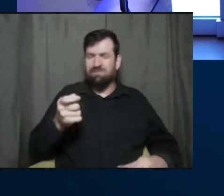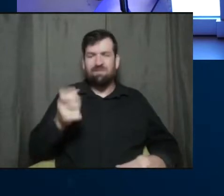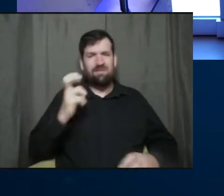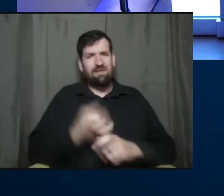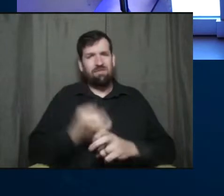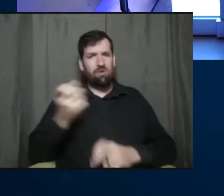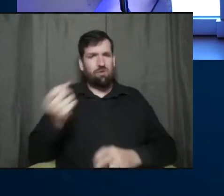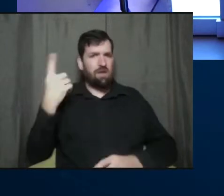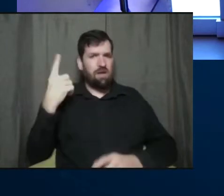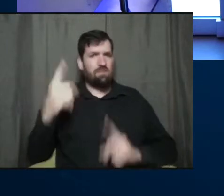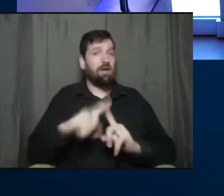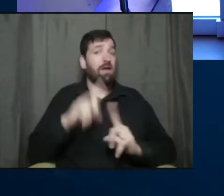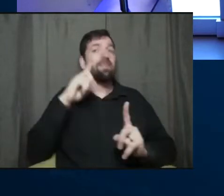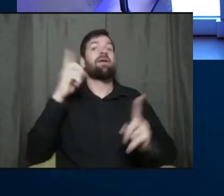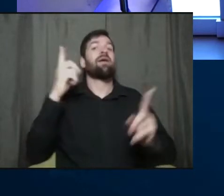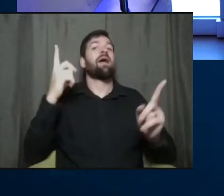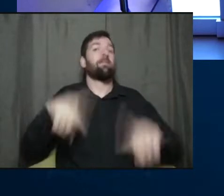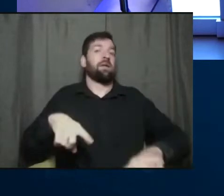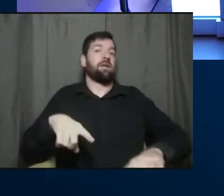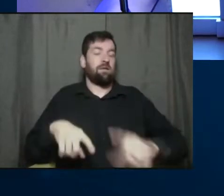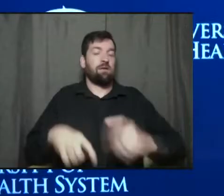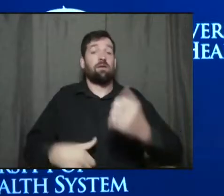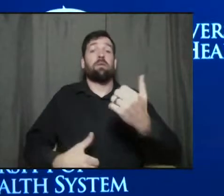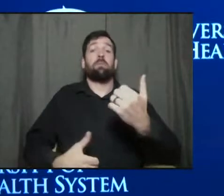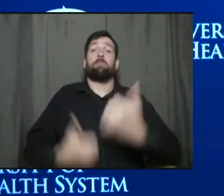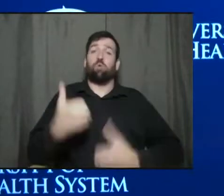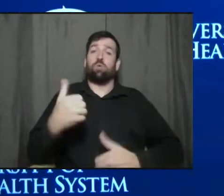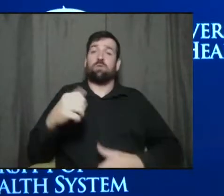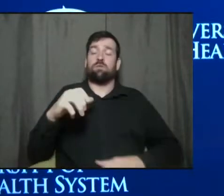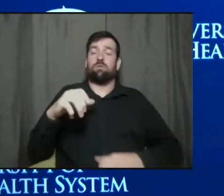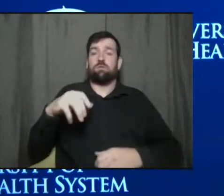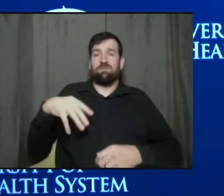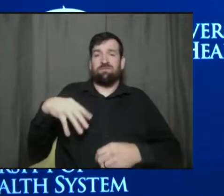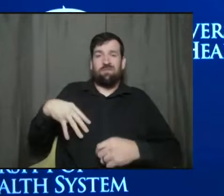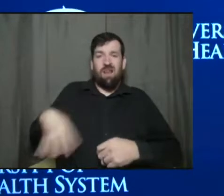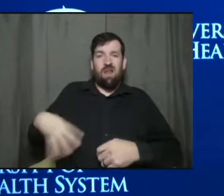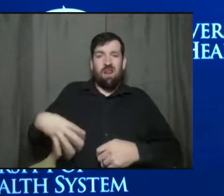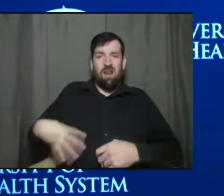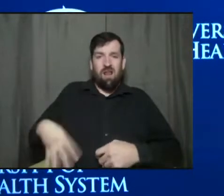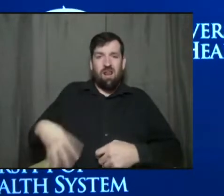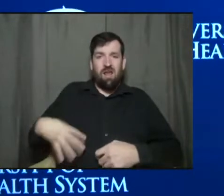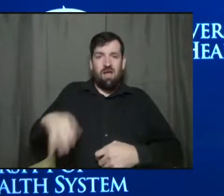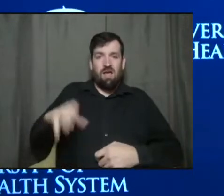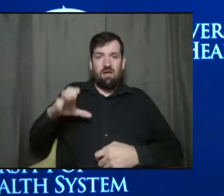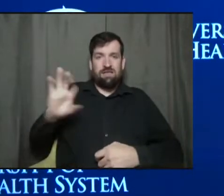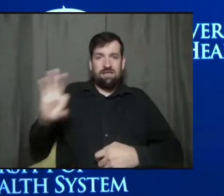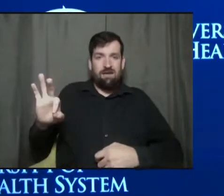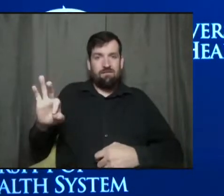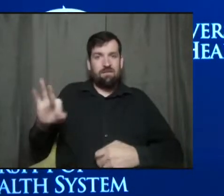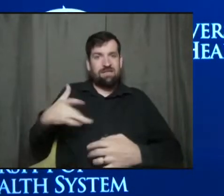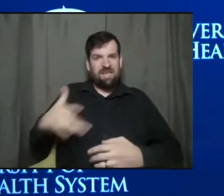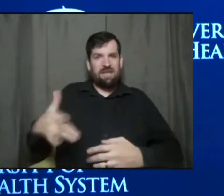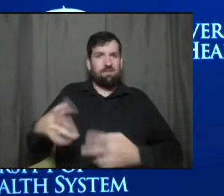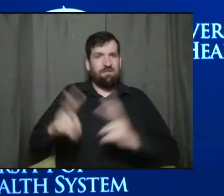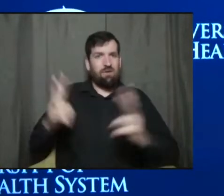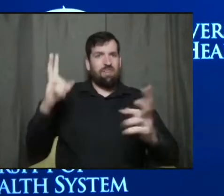going on, most of the time the secretions inside the liver in CF tend to be very thick, just like they are in the lung, and so it kind of causes